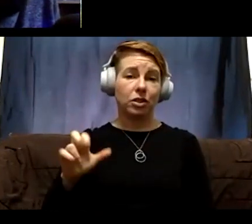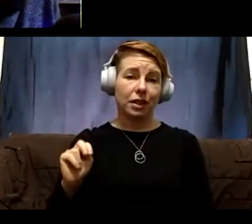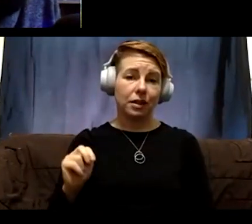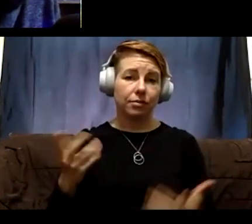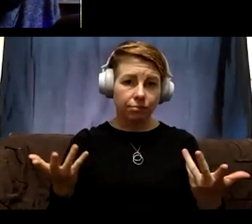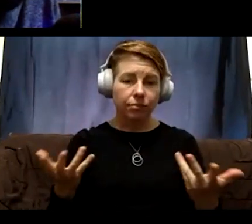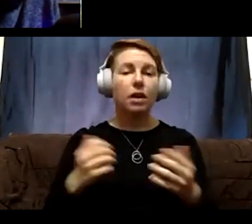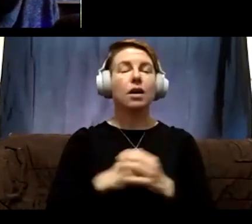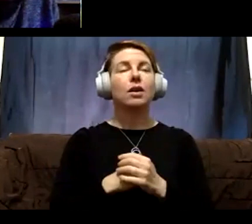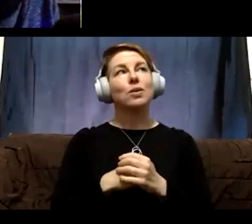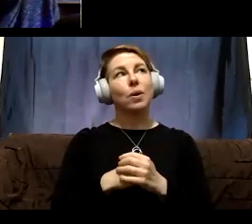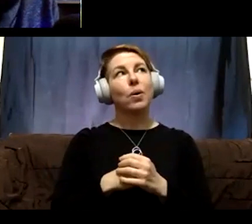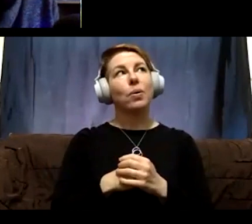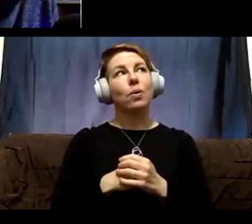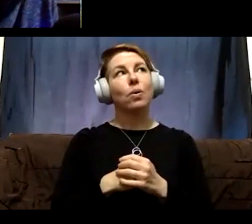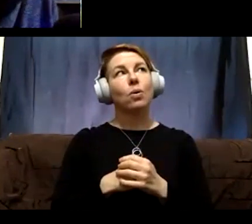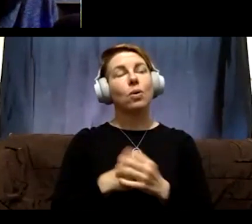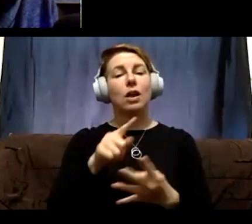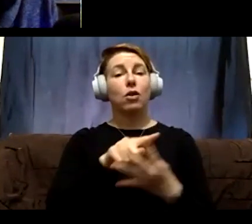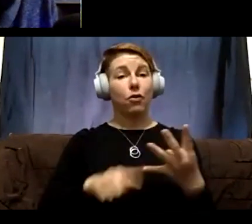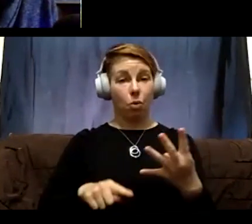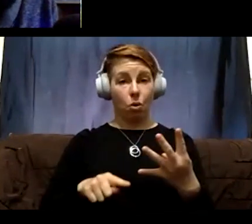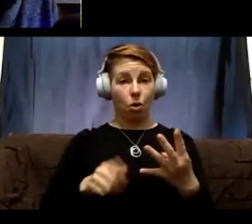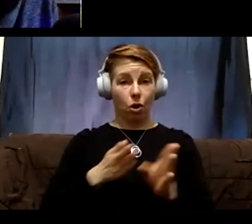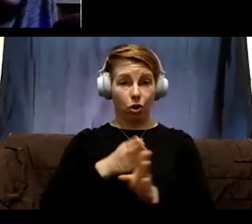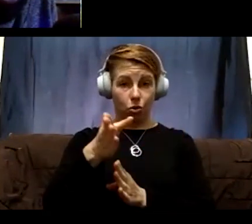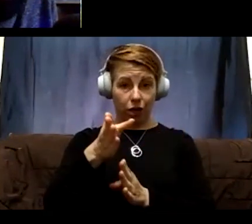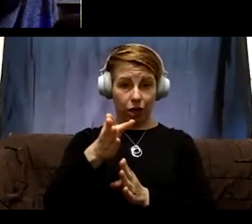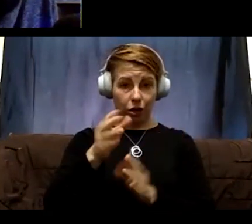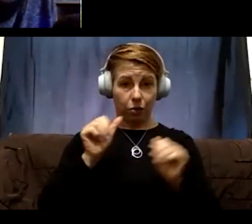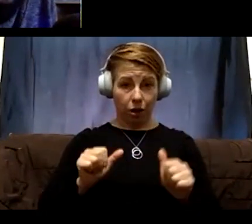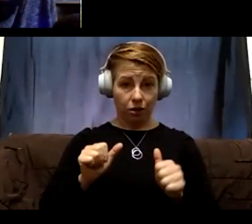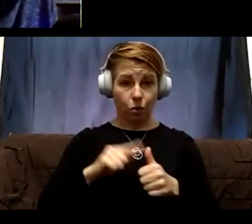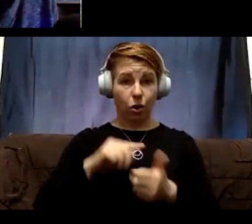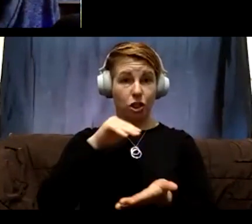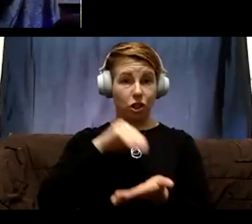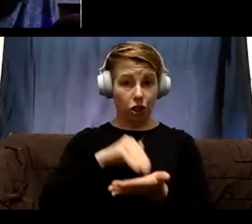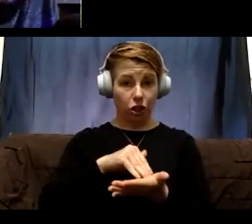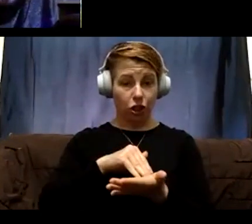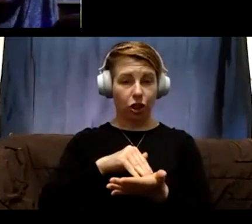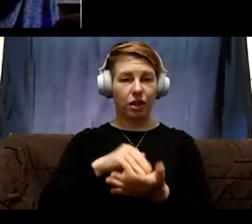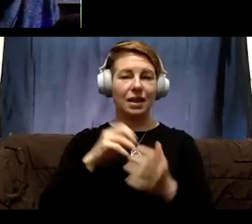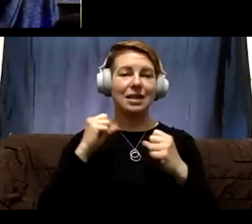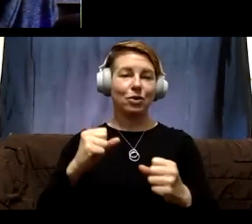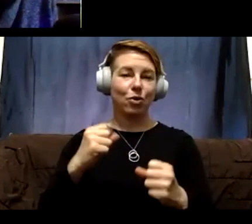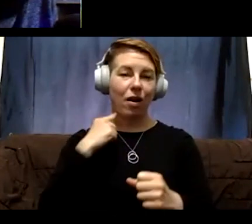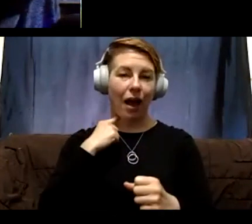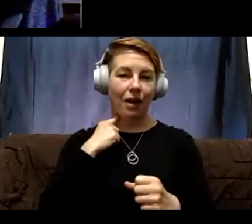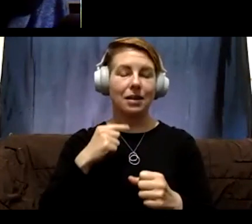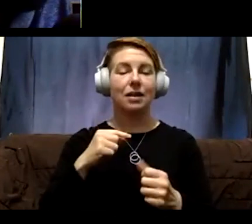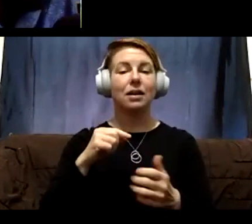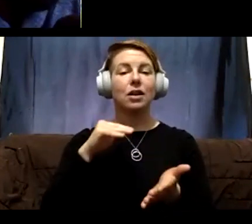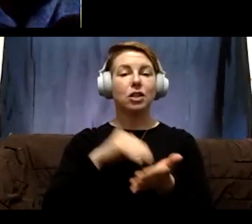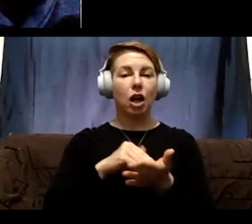So the four career paths that were available to me were doctor, lawyer, engineer, and then disgrace